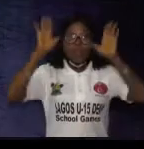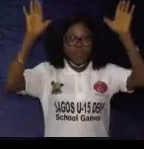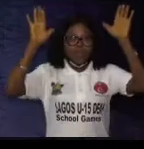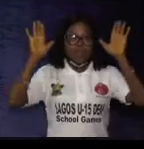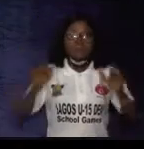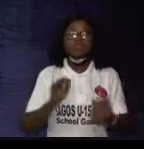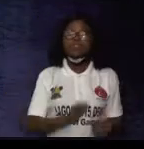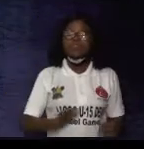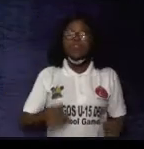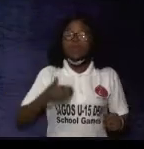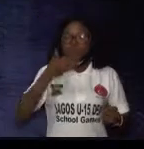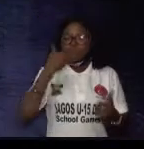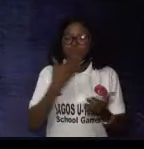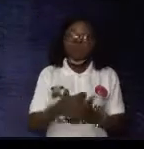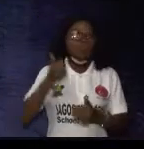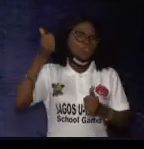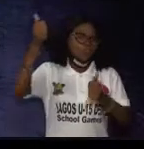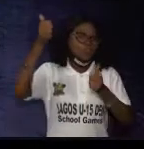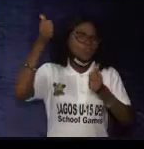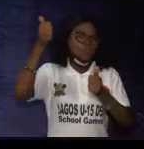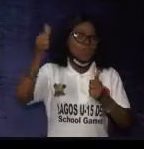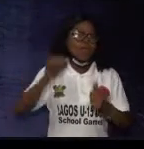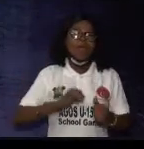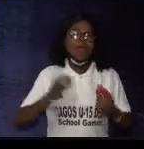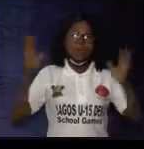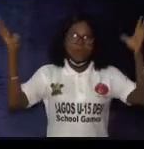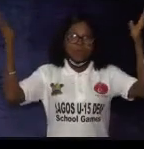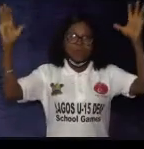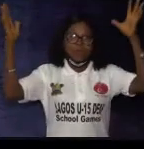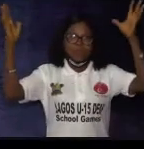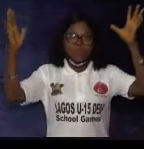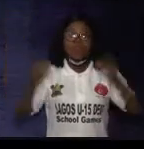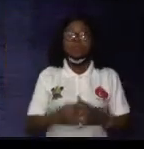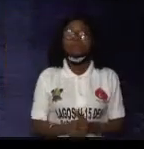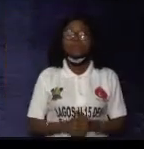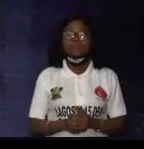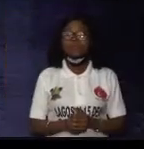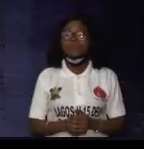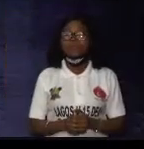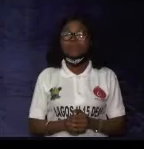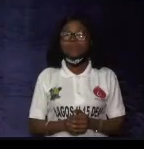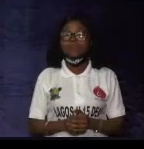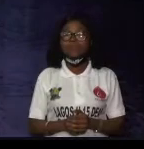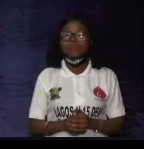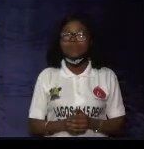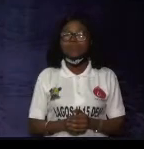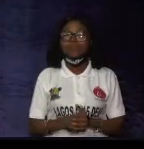children. Good job, you. I want to celebrate you with this chair.